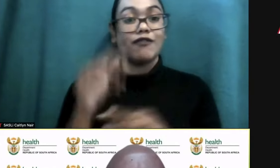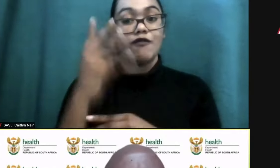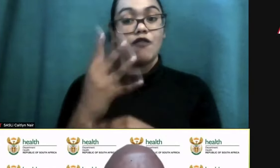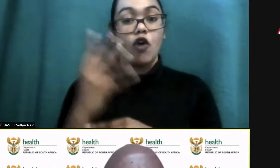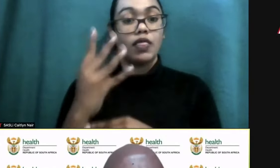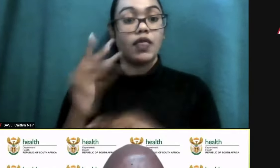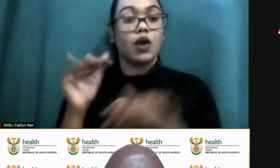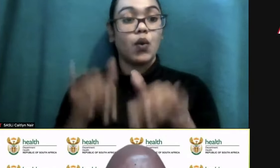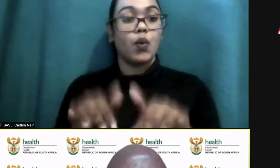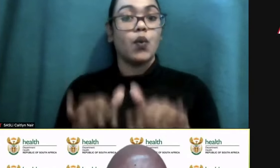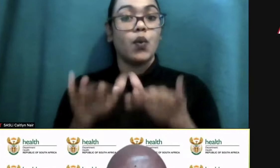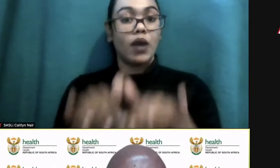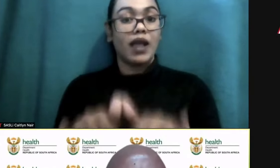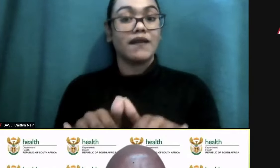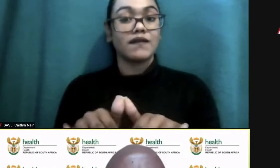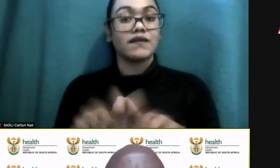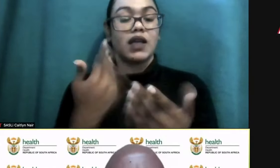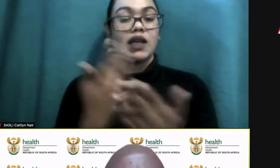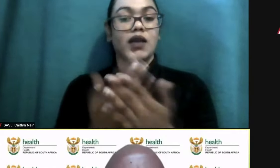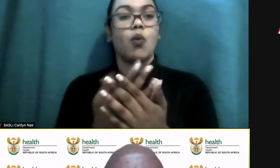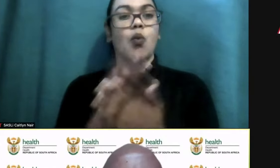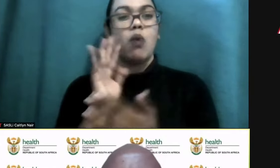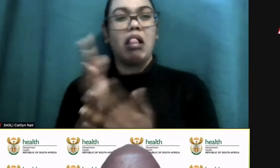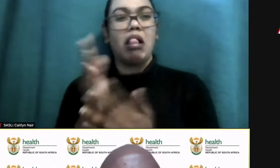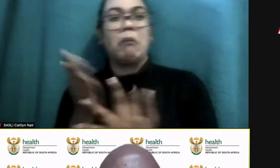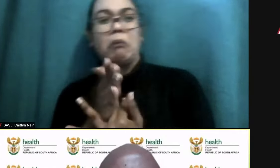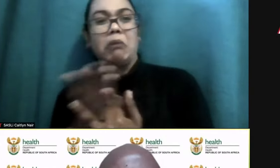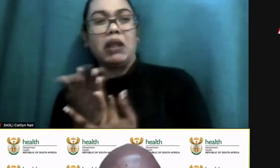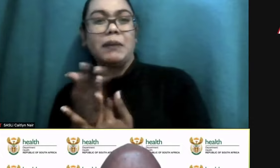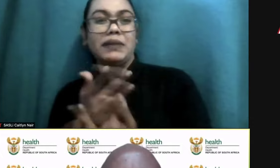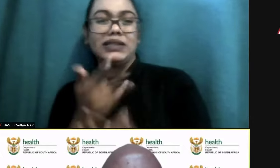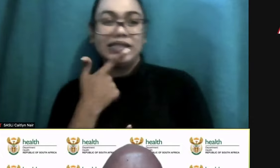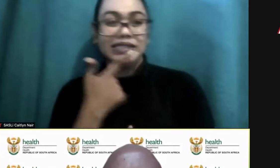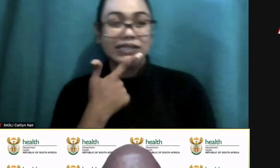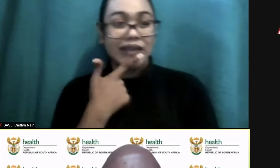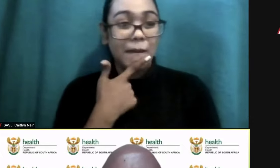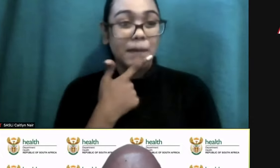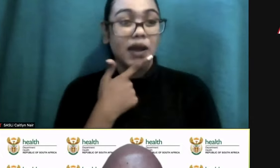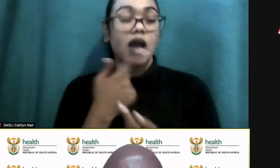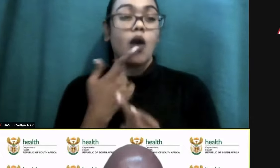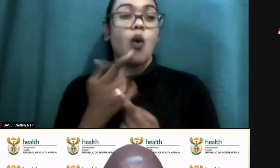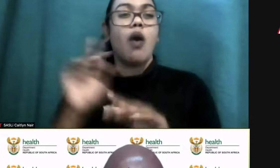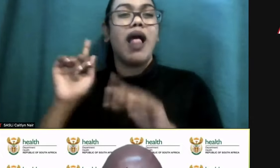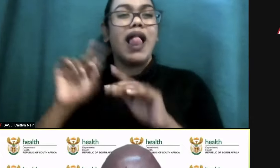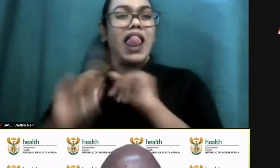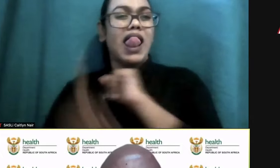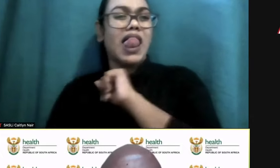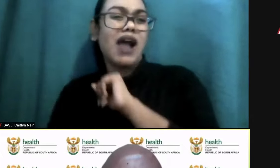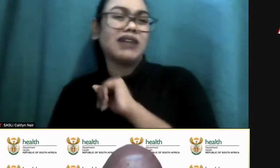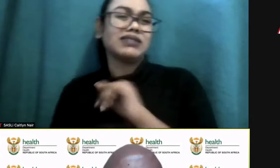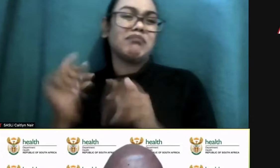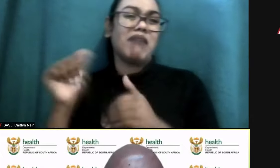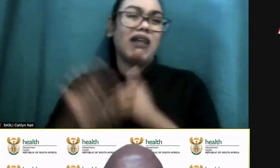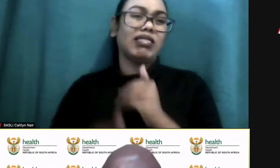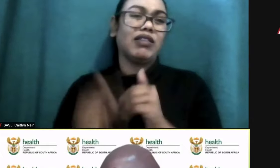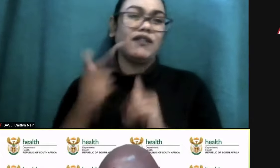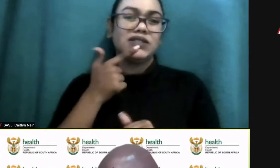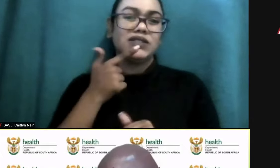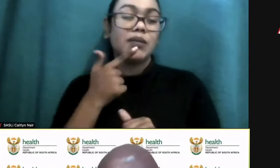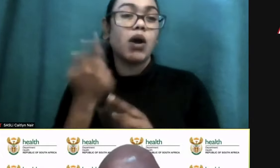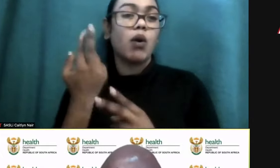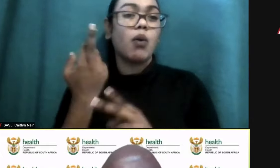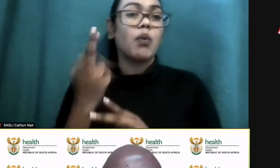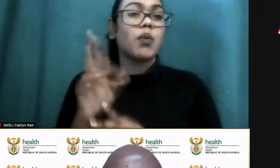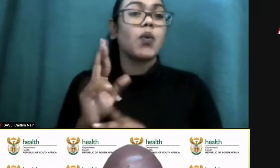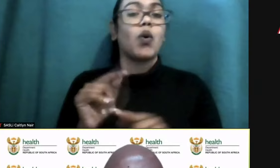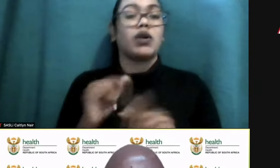be in the middle of December at the earliest, or late in December, or even in the coming year in